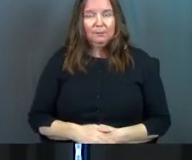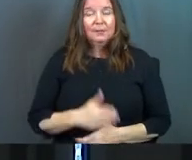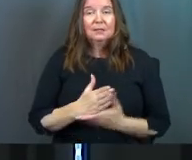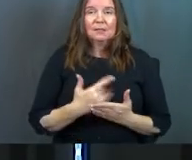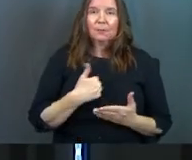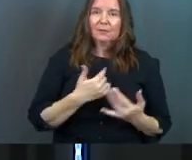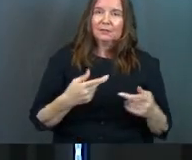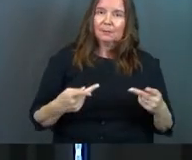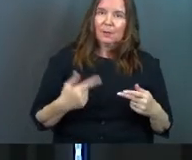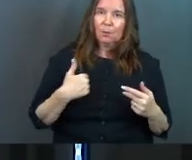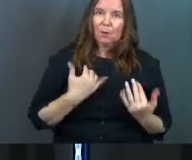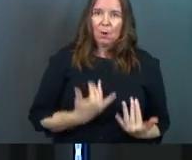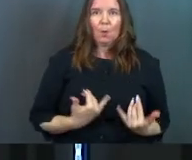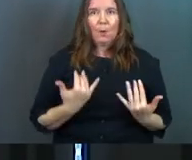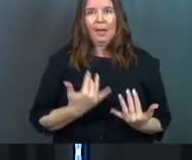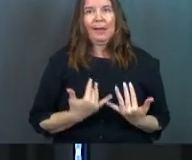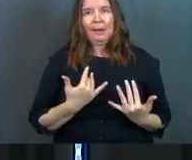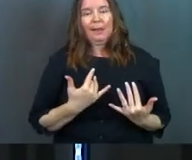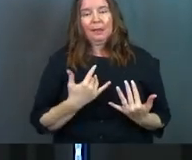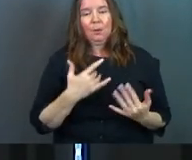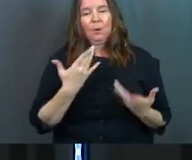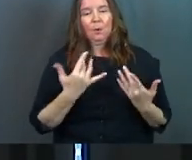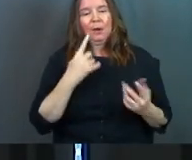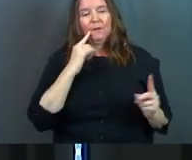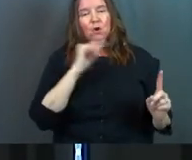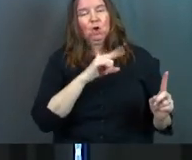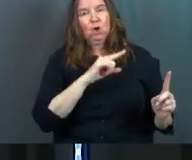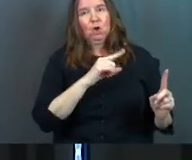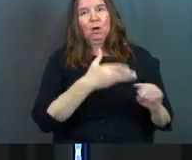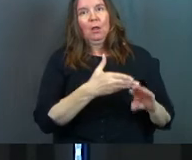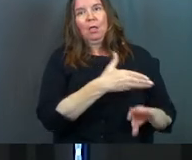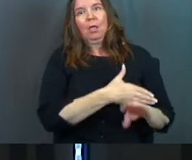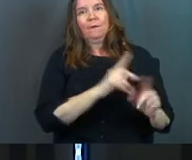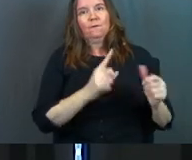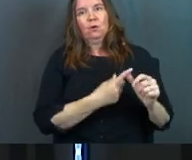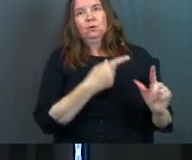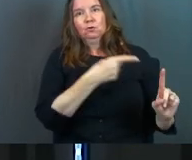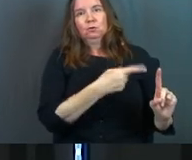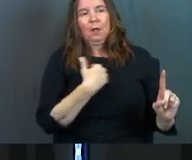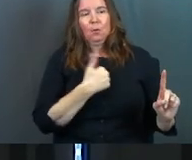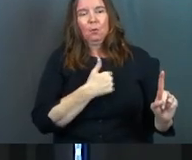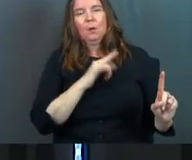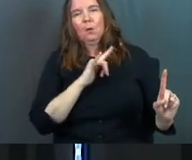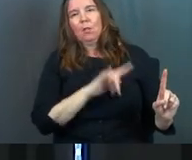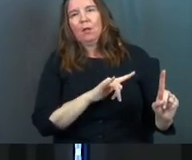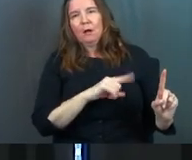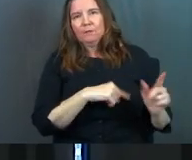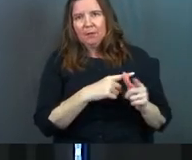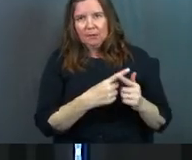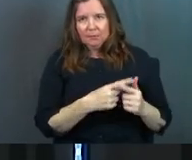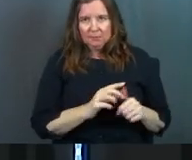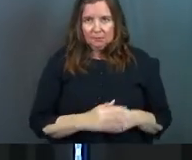Some of us are in a place where we're waiting. We're waiting for her to get better so that we can love her.